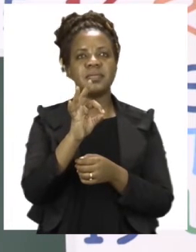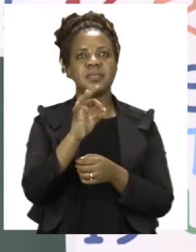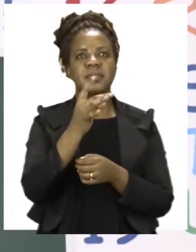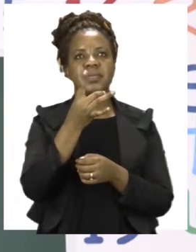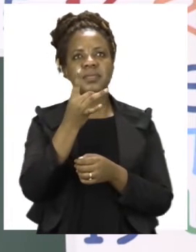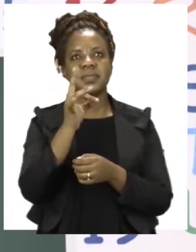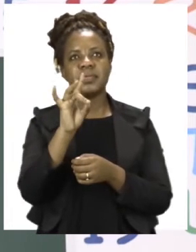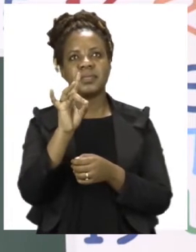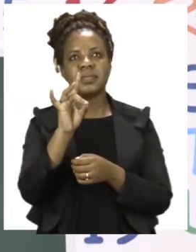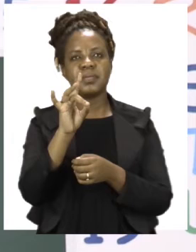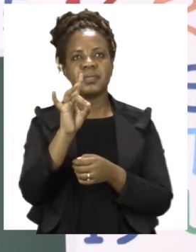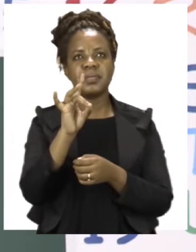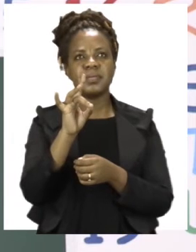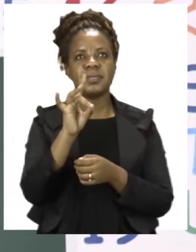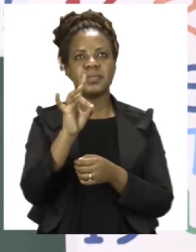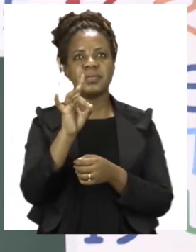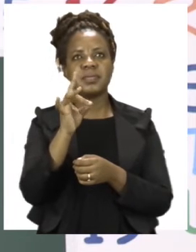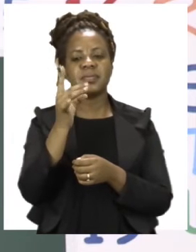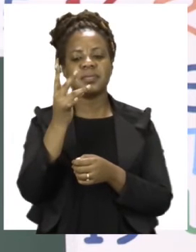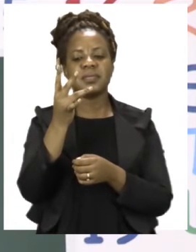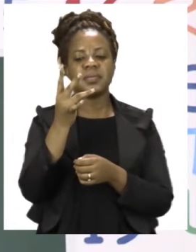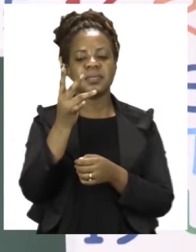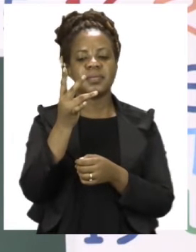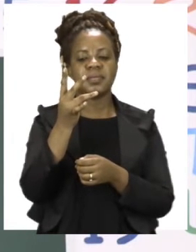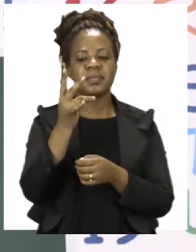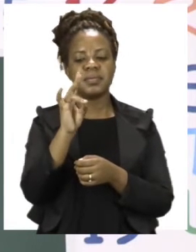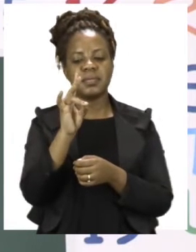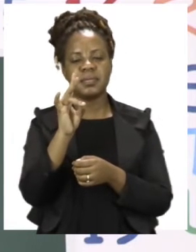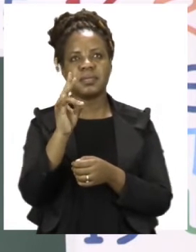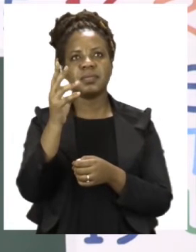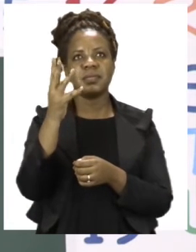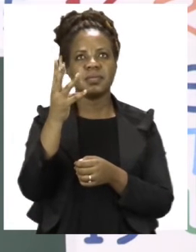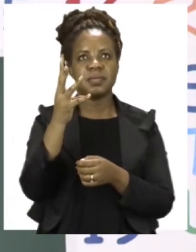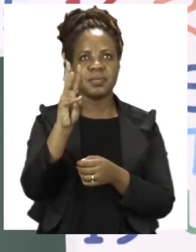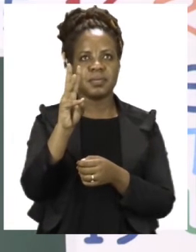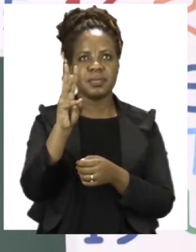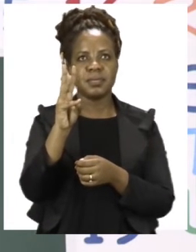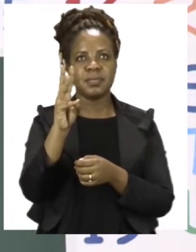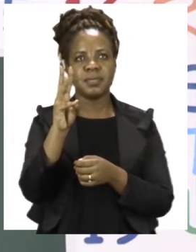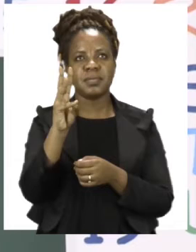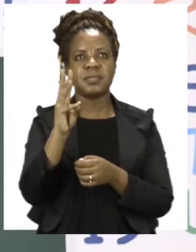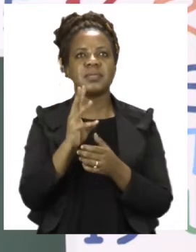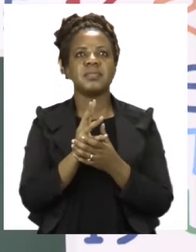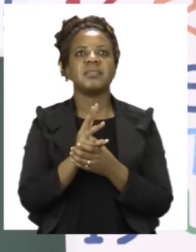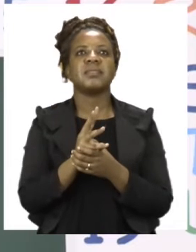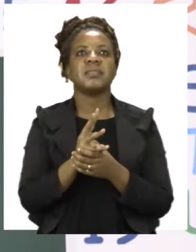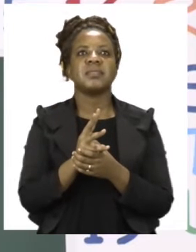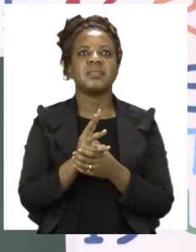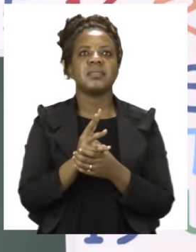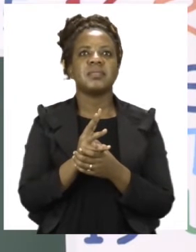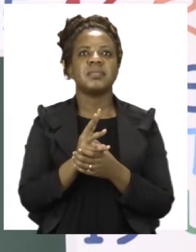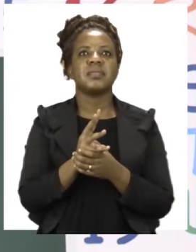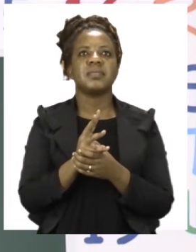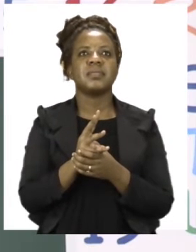8, 7, 6. So we are now at 6. Now we need to count